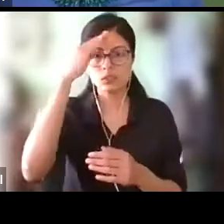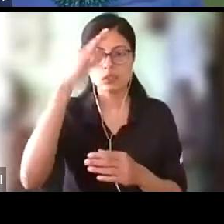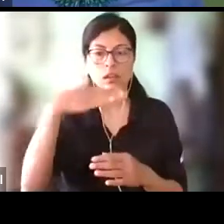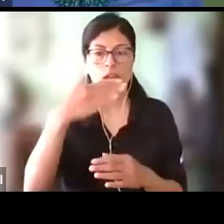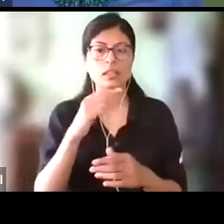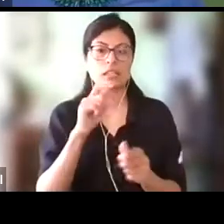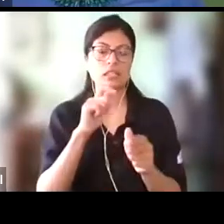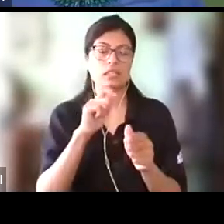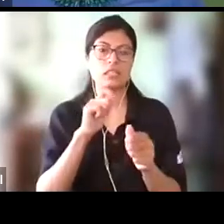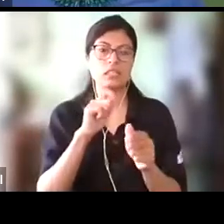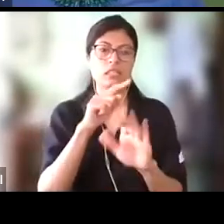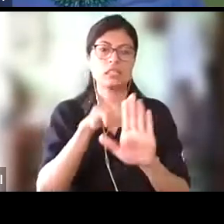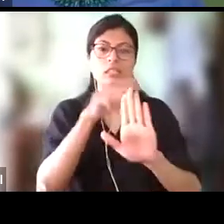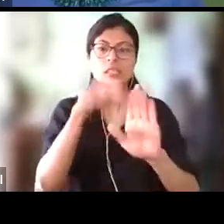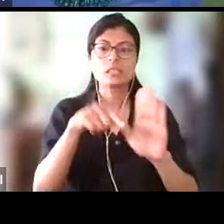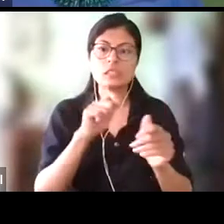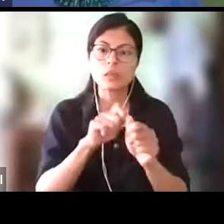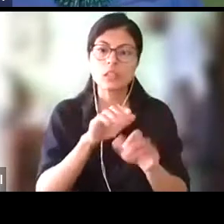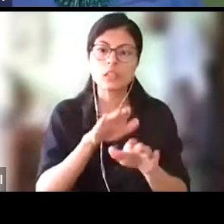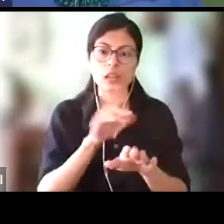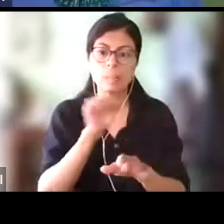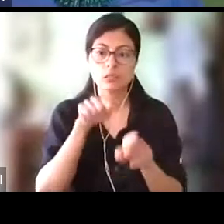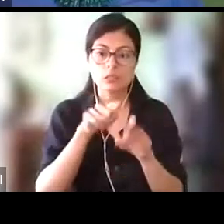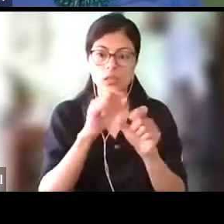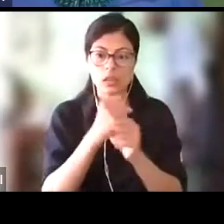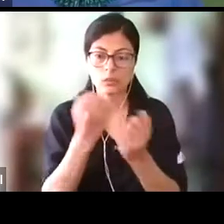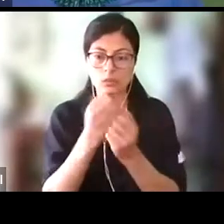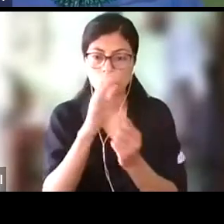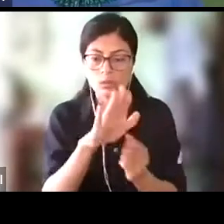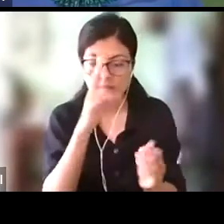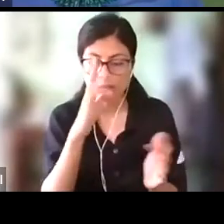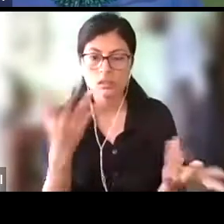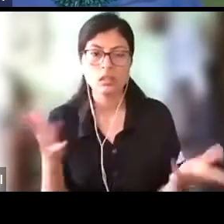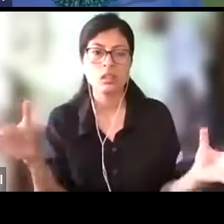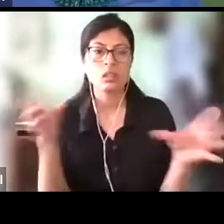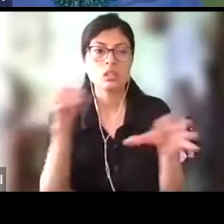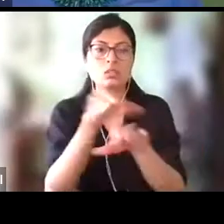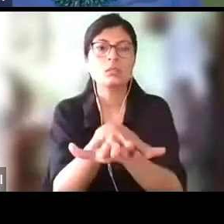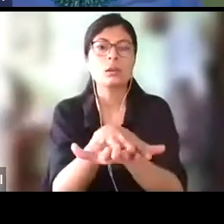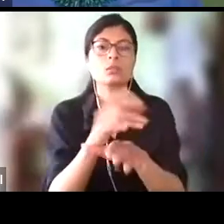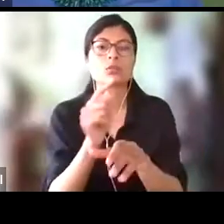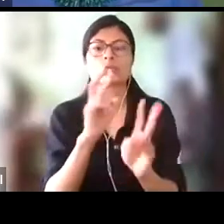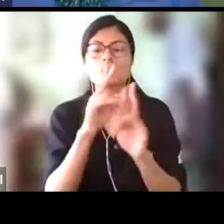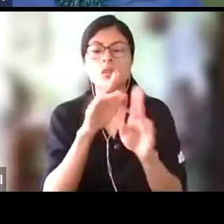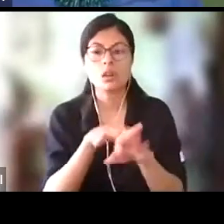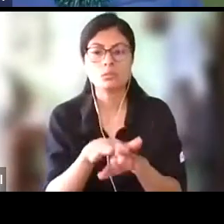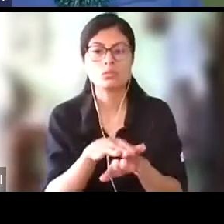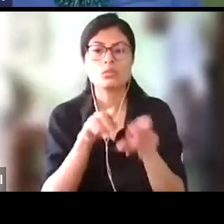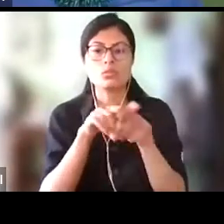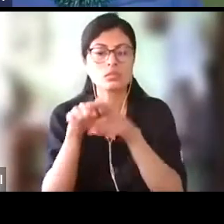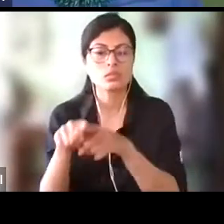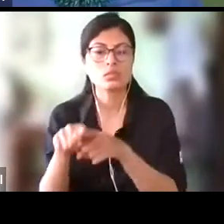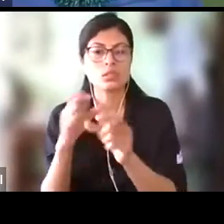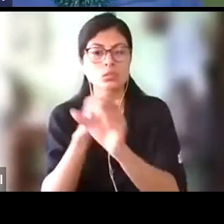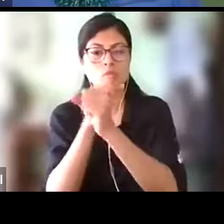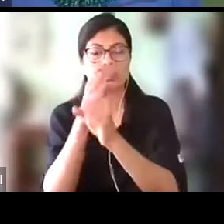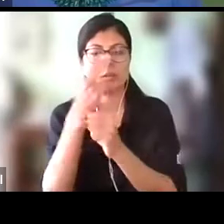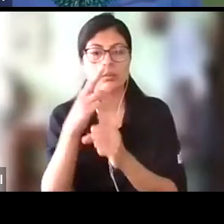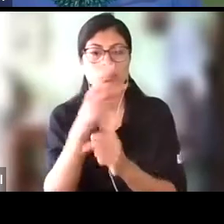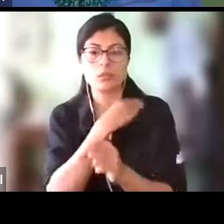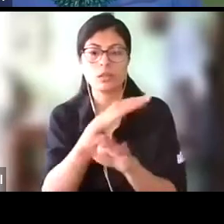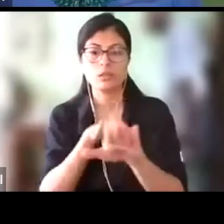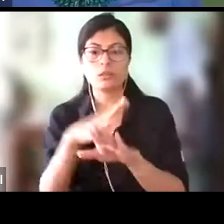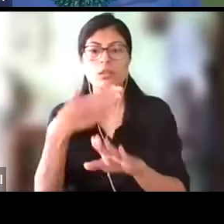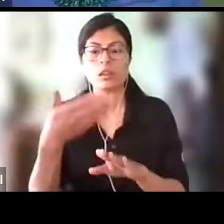of inclusion and, you know, ensuring that those who are most vulnerable are being given a seat at the table. And in Jamaica, we like to say not just an